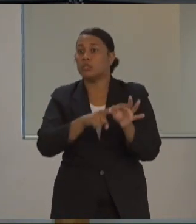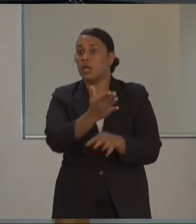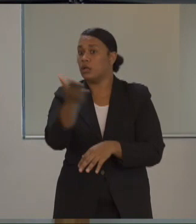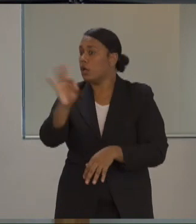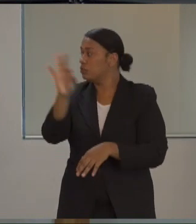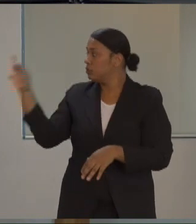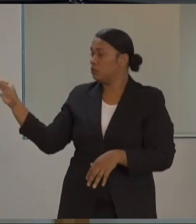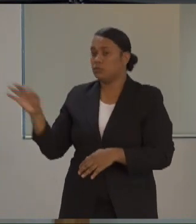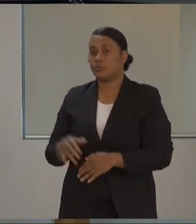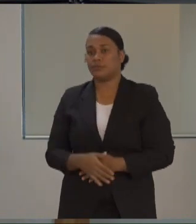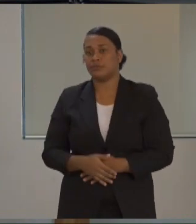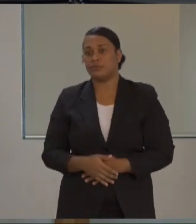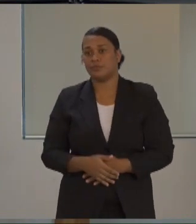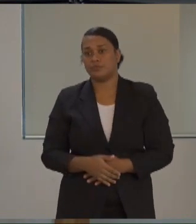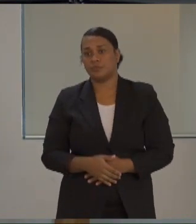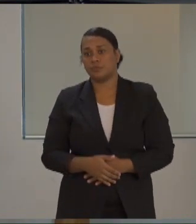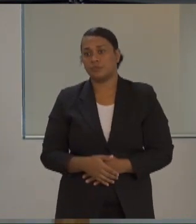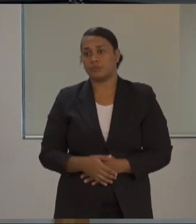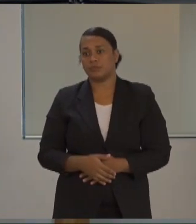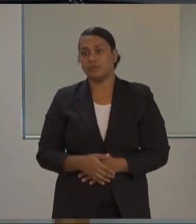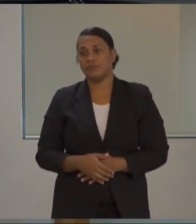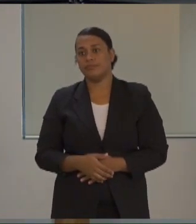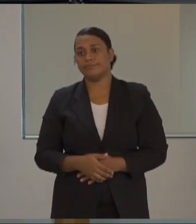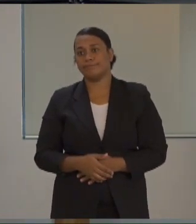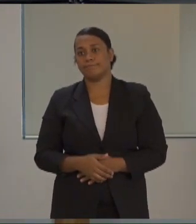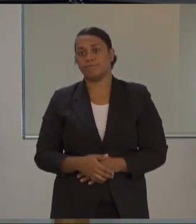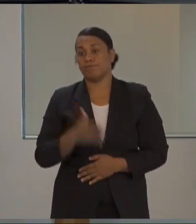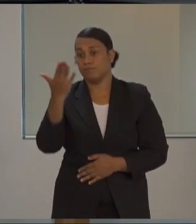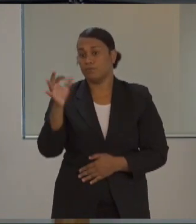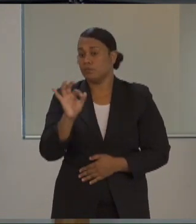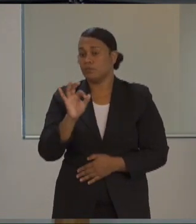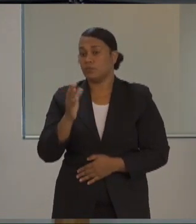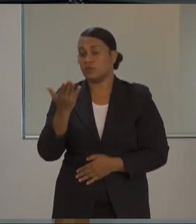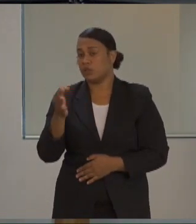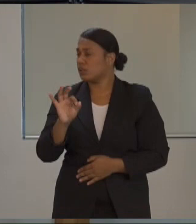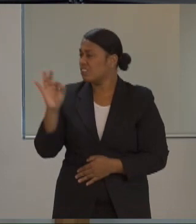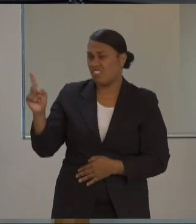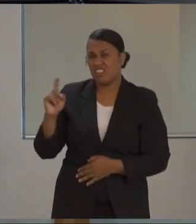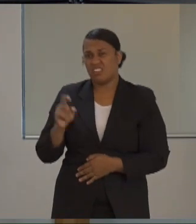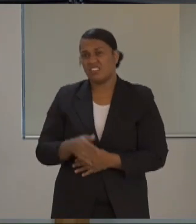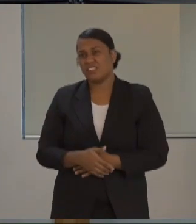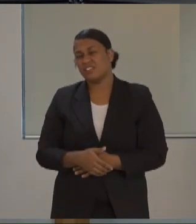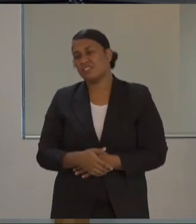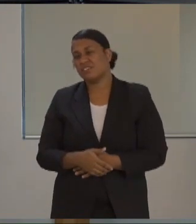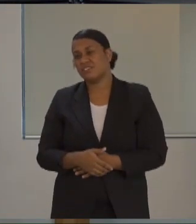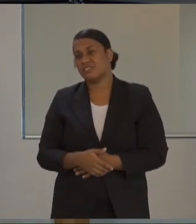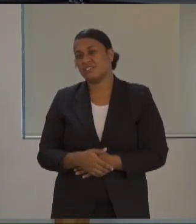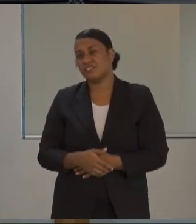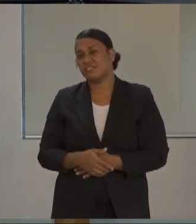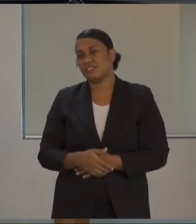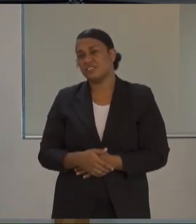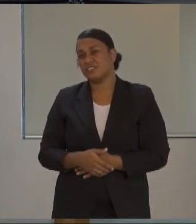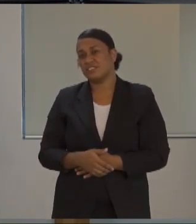Rashika from Budget FM 96 News. Sir, any charges will be laid against patient 1? Sorry, can you say that? I couldn't understand what you're